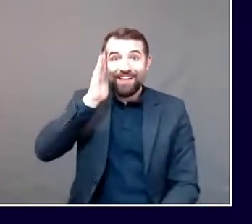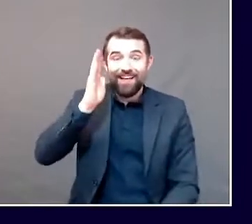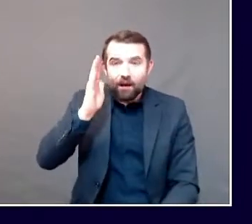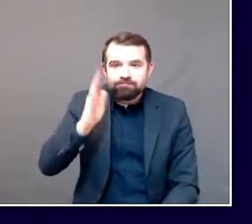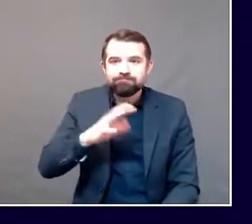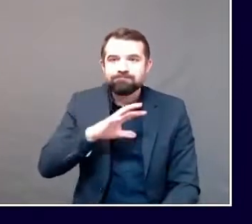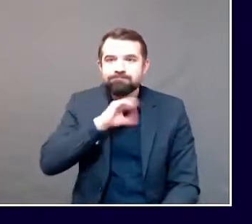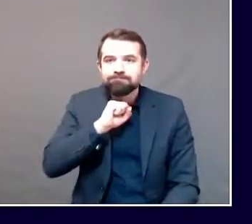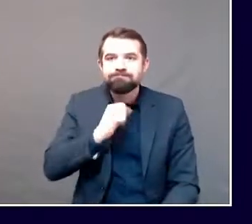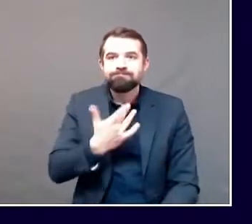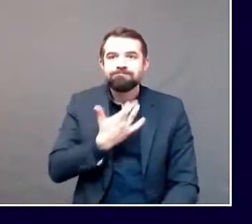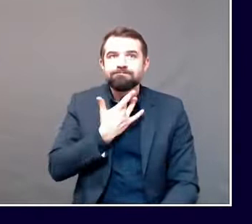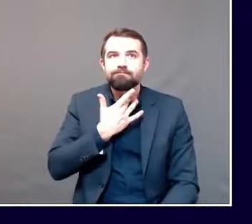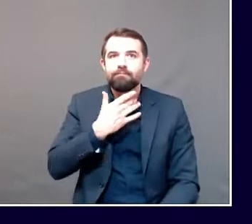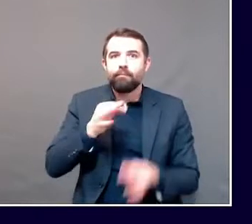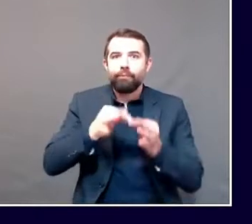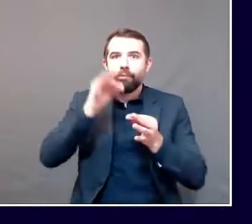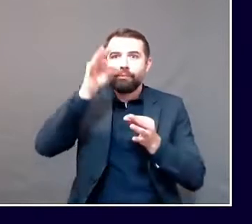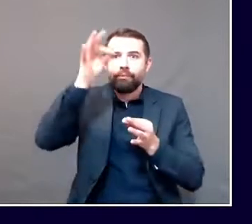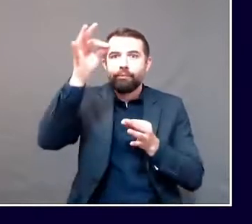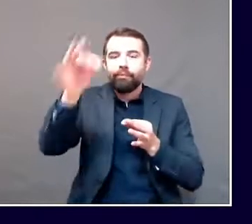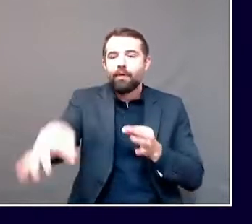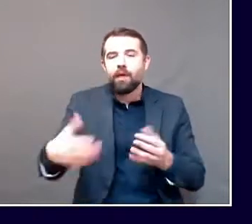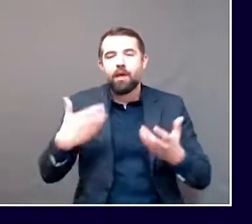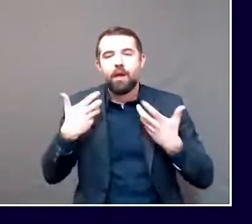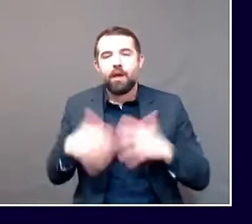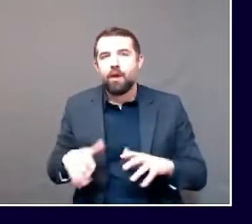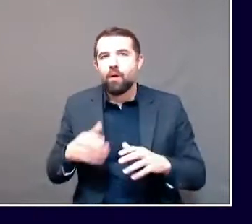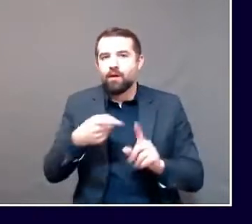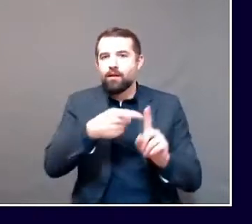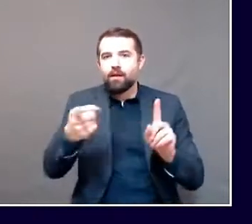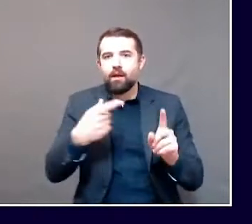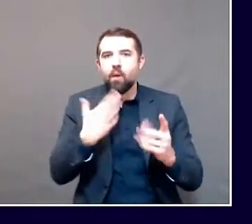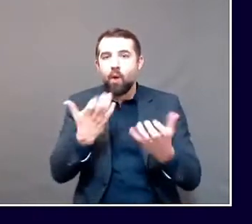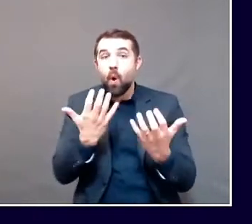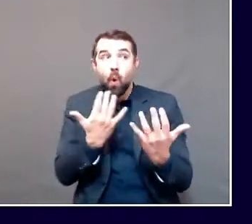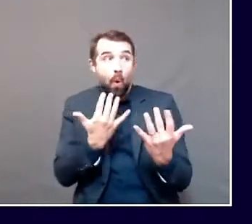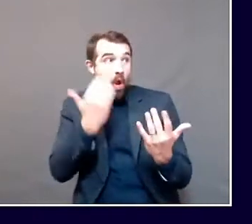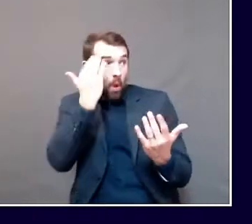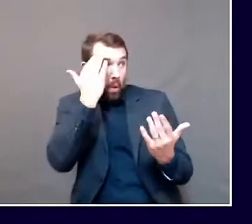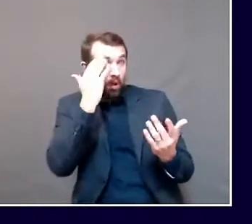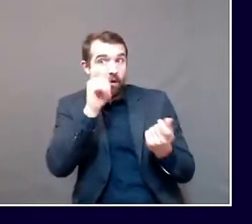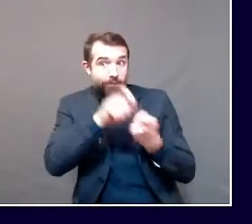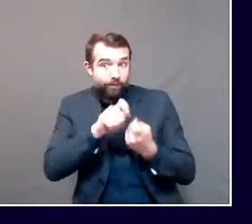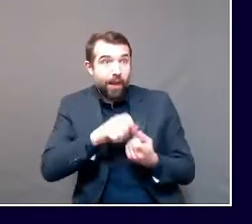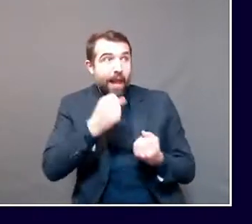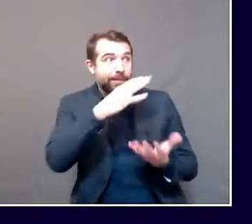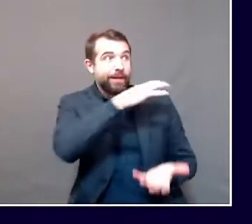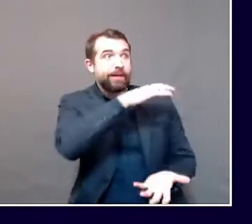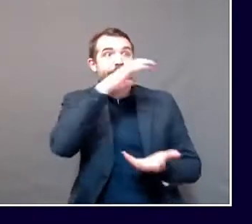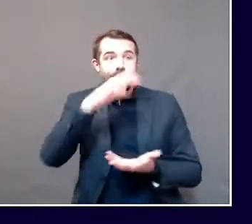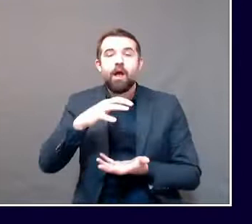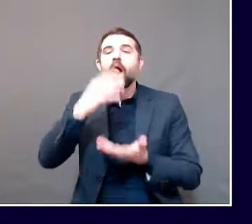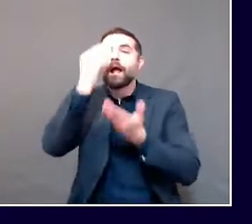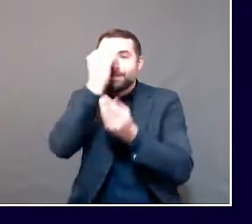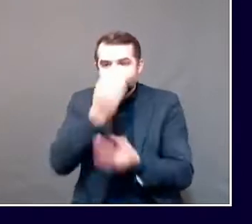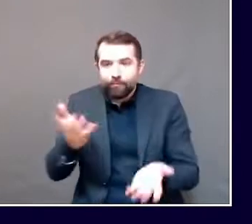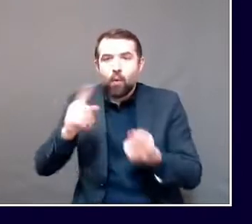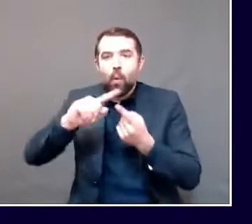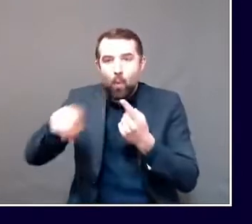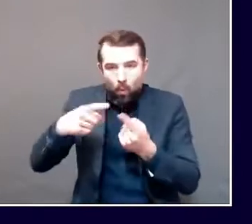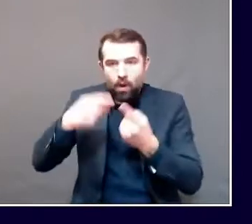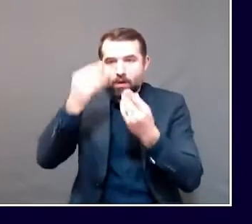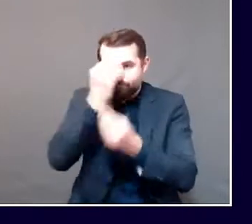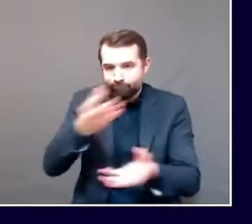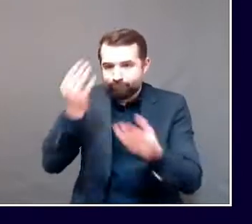vaccinated, I'd rather wait and assure people that they will have a vaccine, but not make a false promise. When we tell